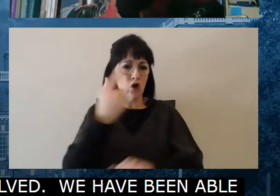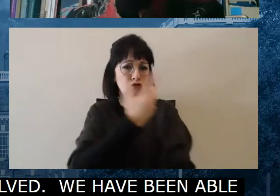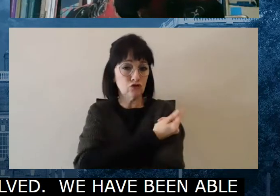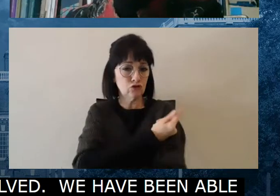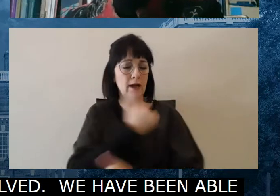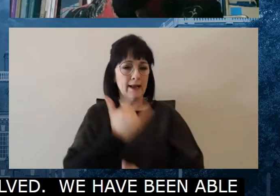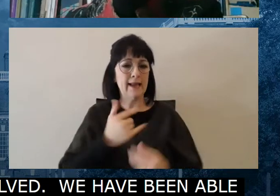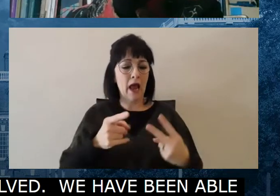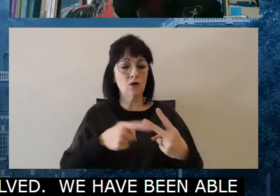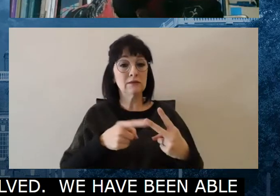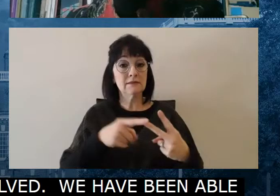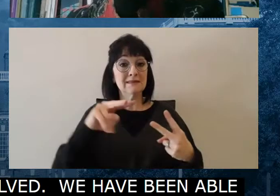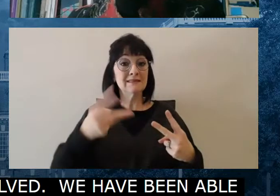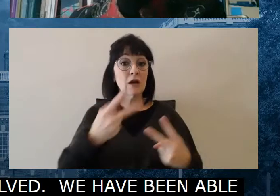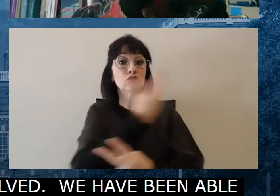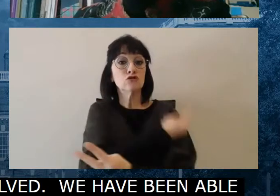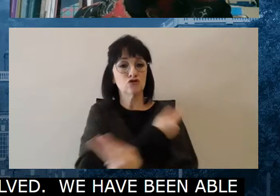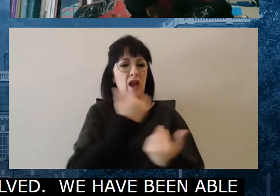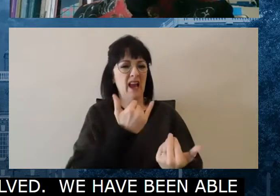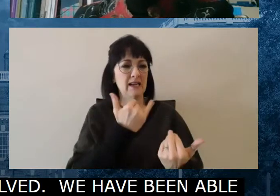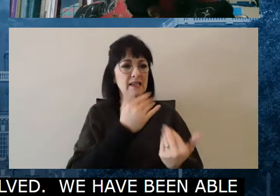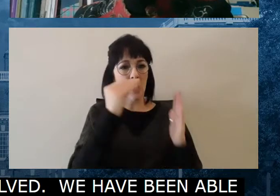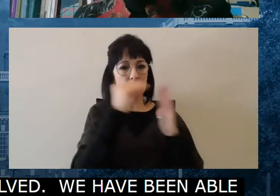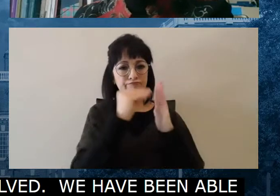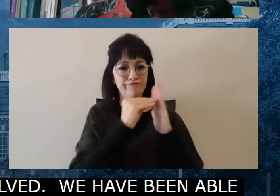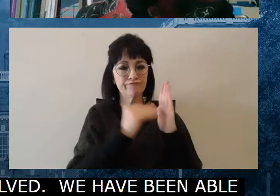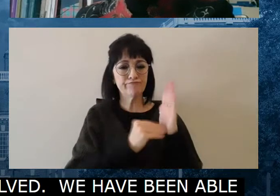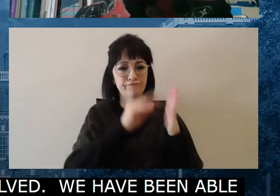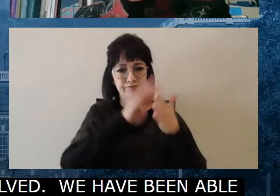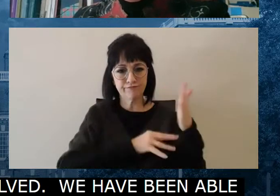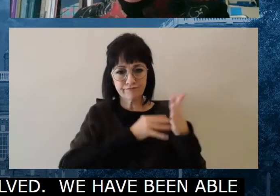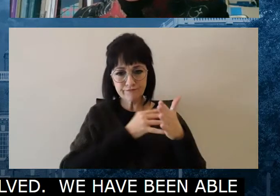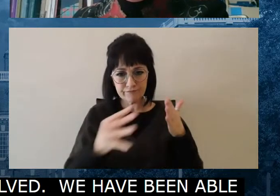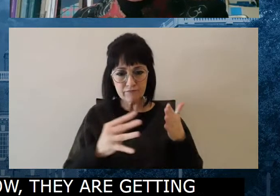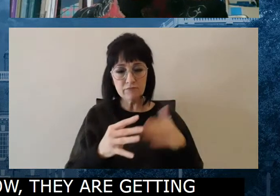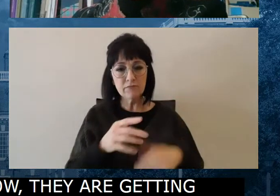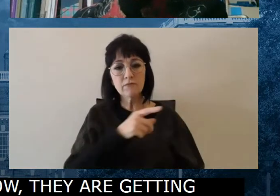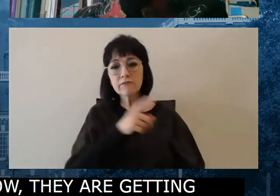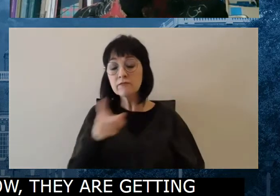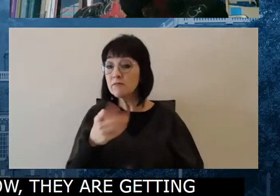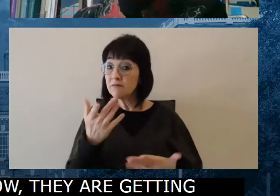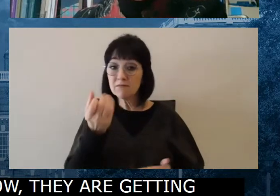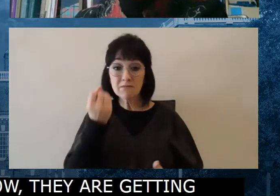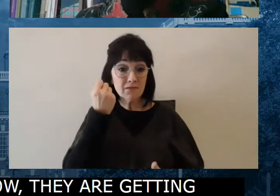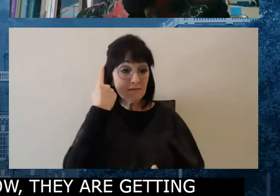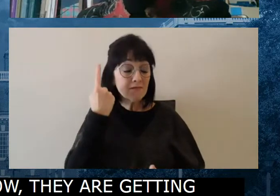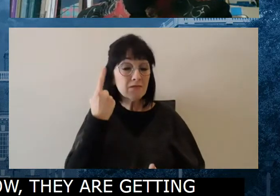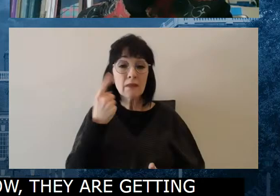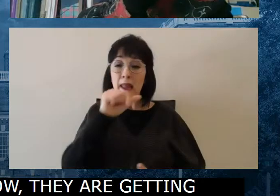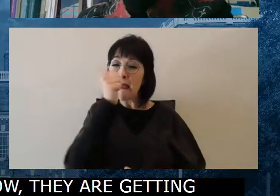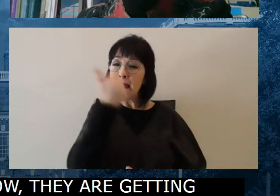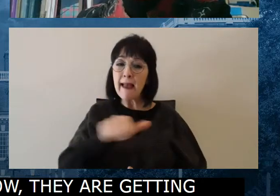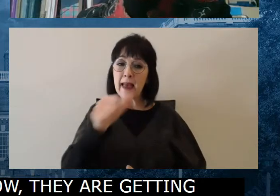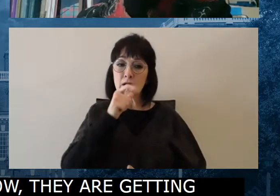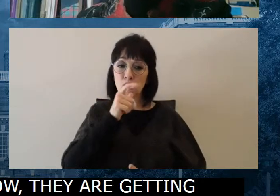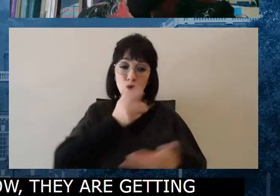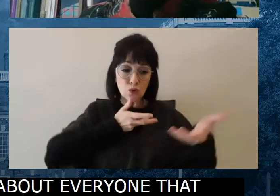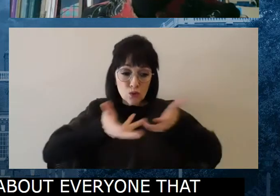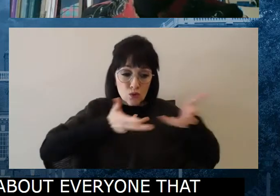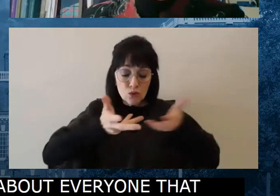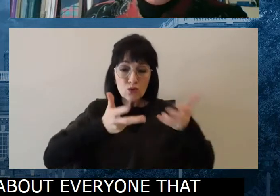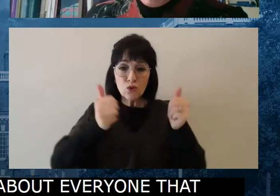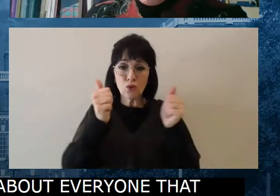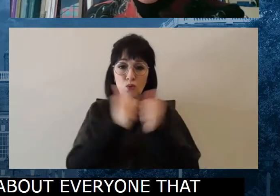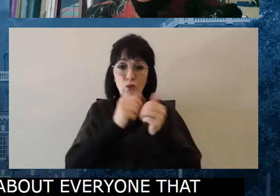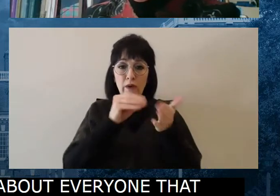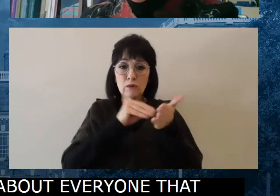about everyone who might be interacting with children in our schools, from the bus drivers to the teachers to the paraprofessionals to the